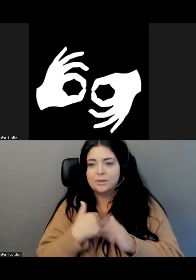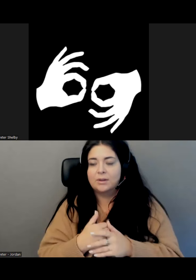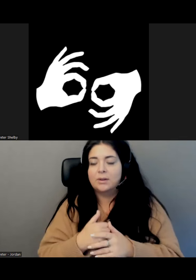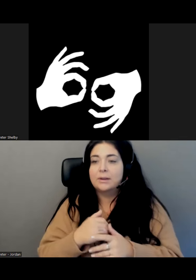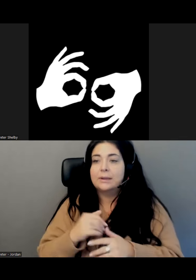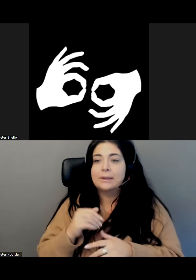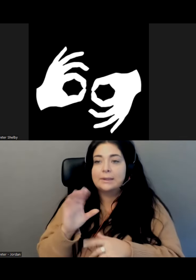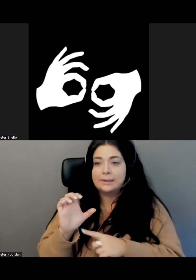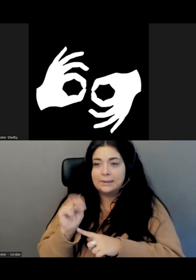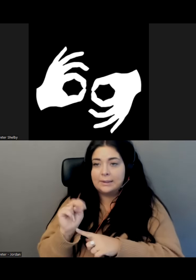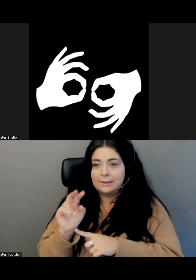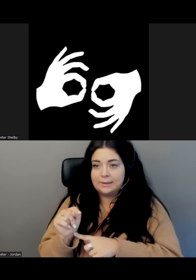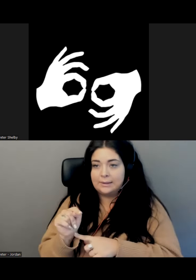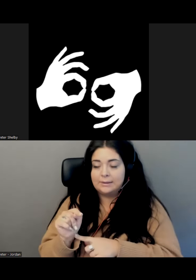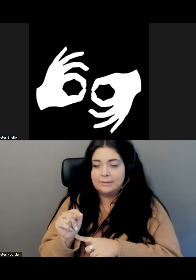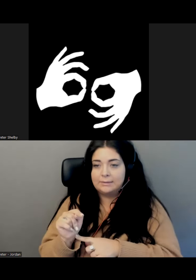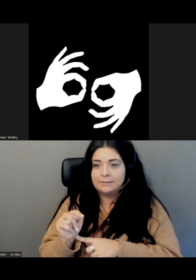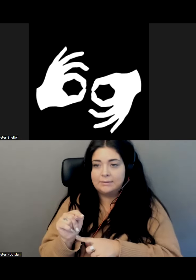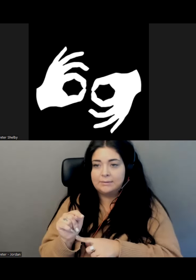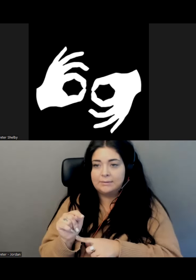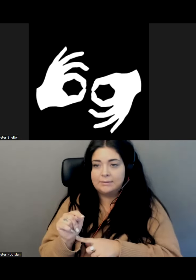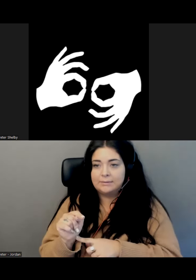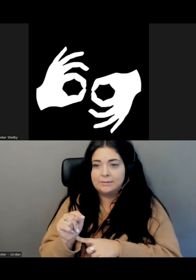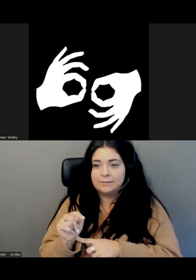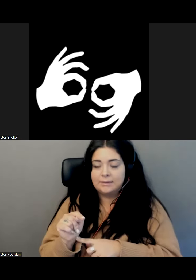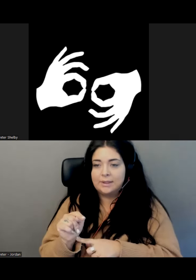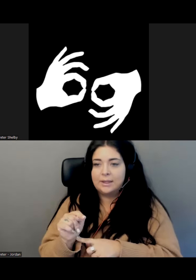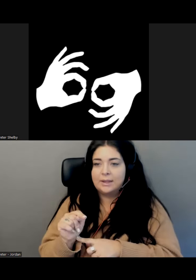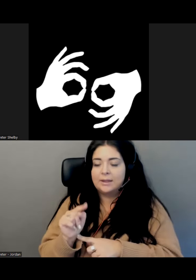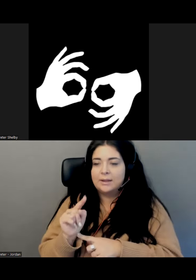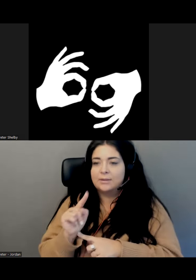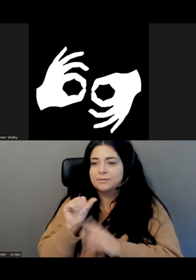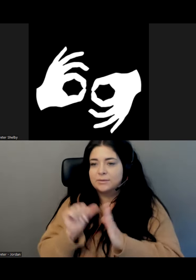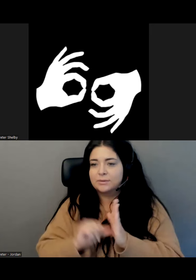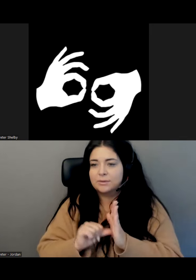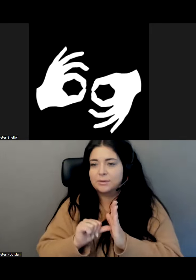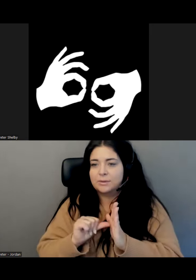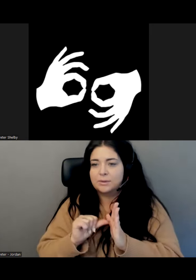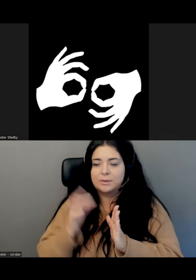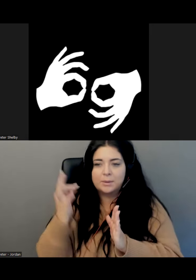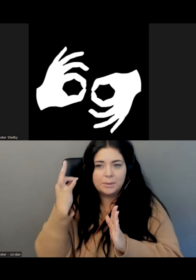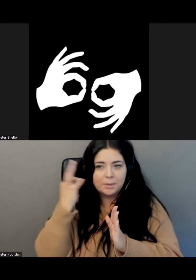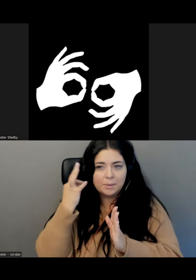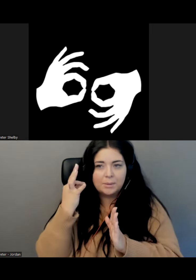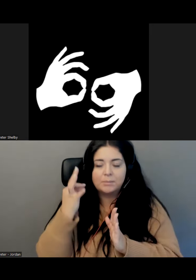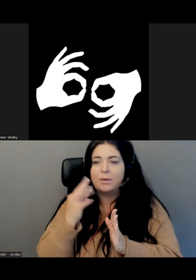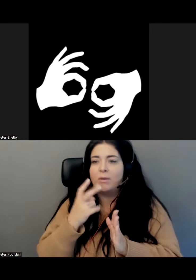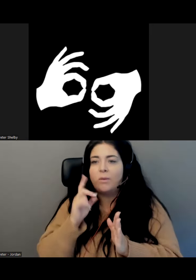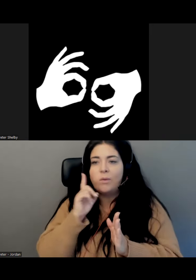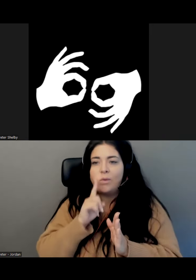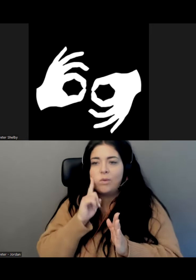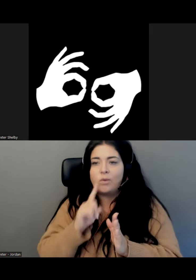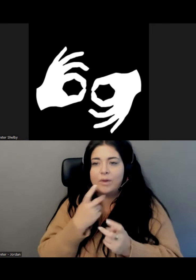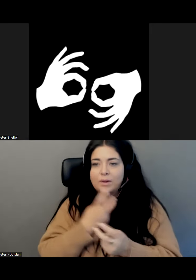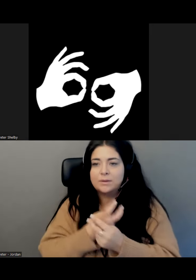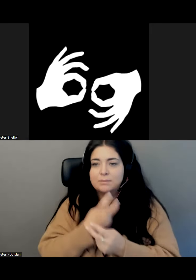throat specialists are actually putting tiny little prosthetic little bones inside of that